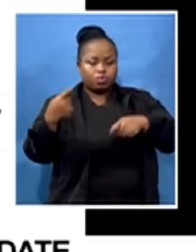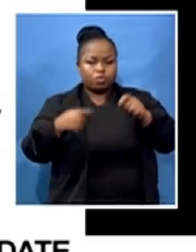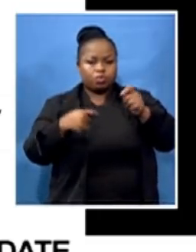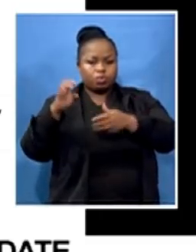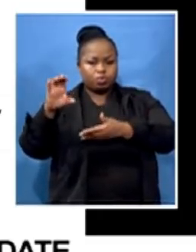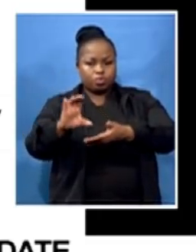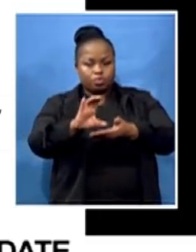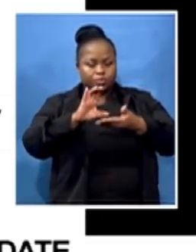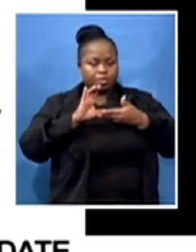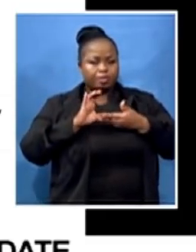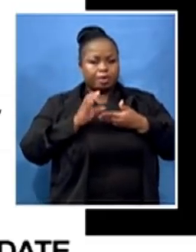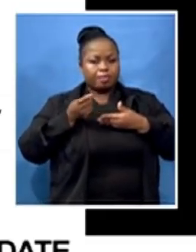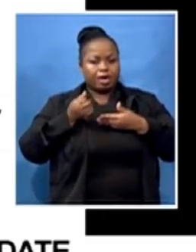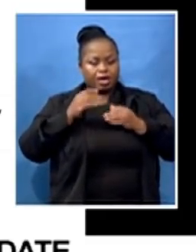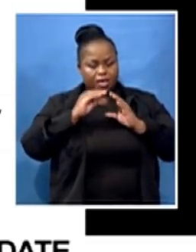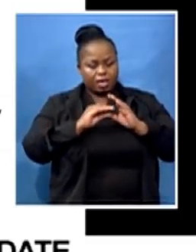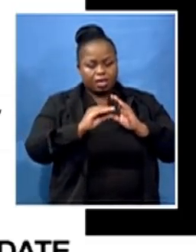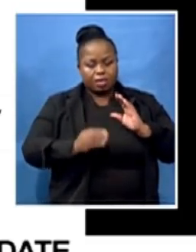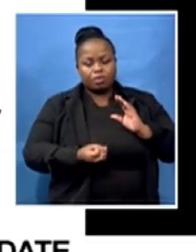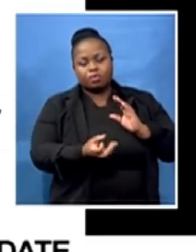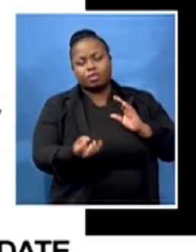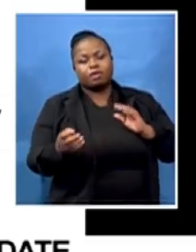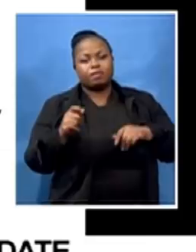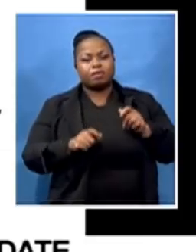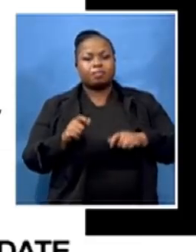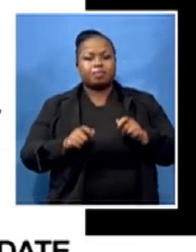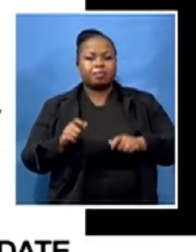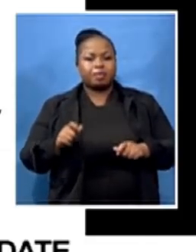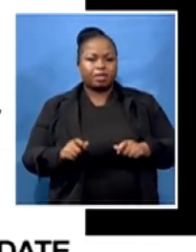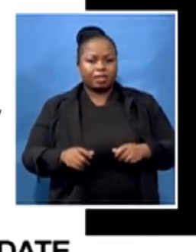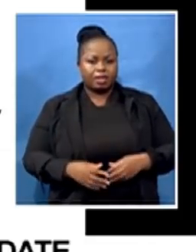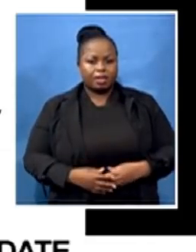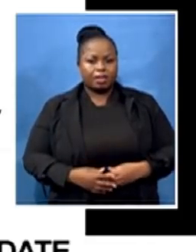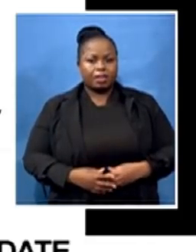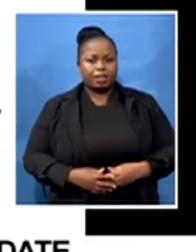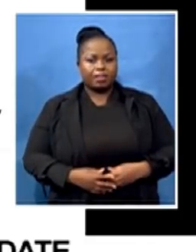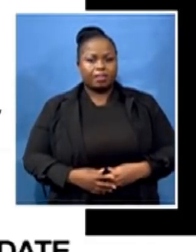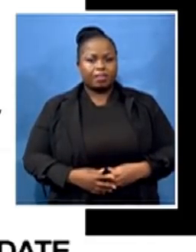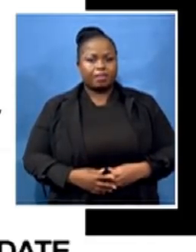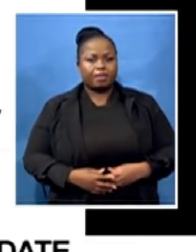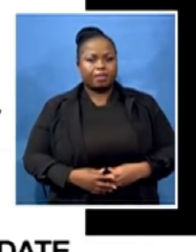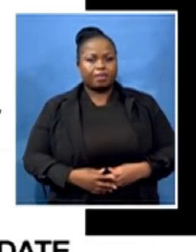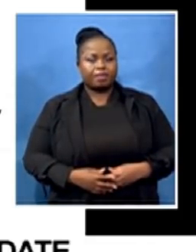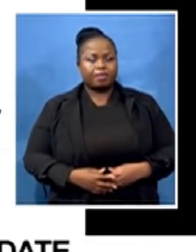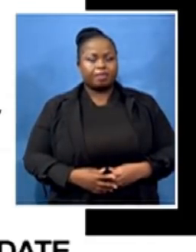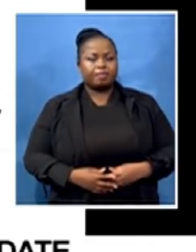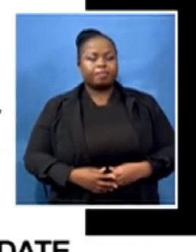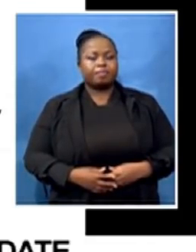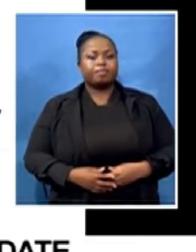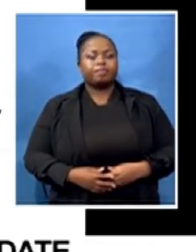Our reality has been, from the first case on the 1st March,